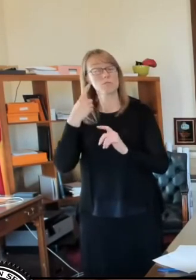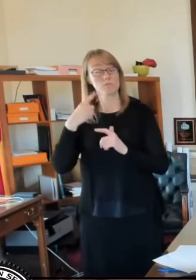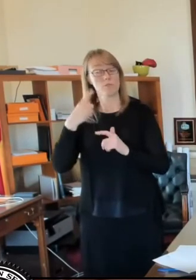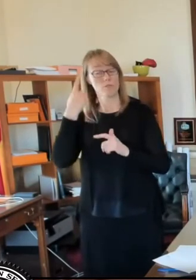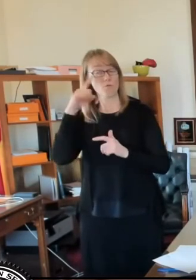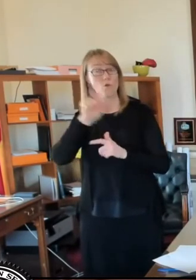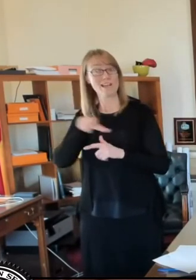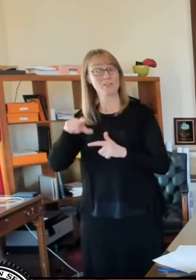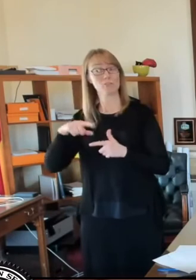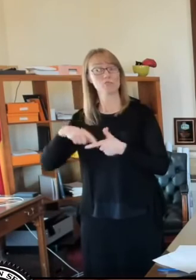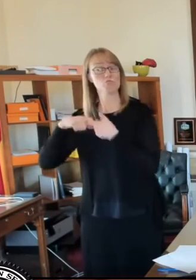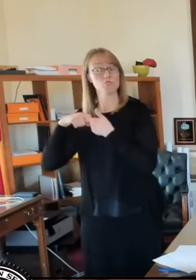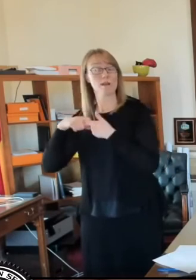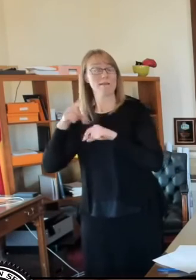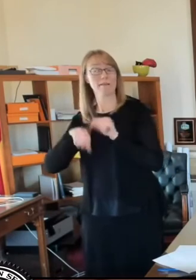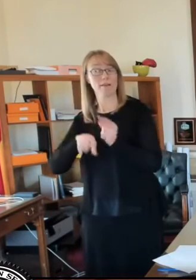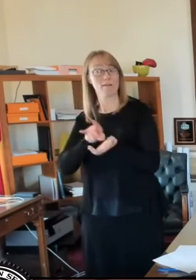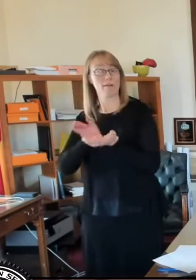that there are